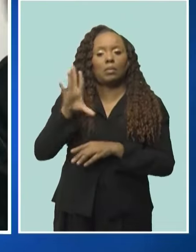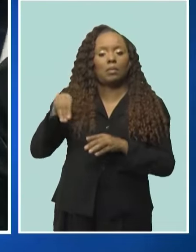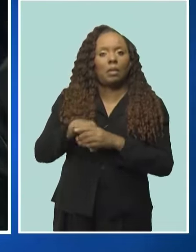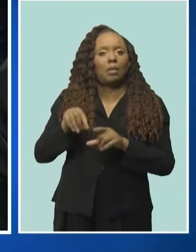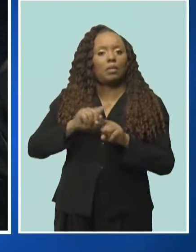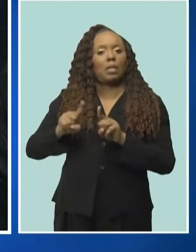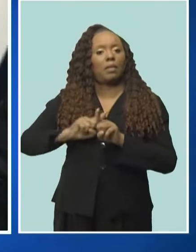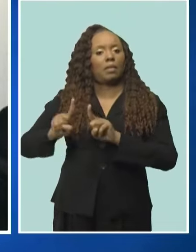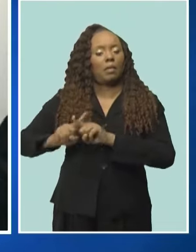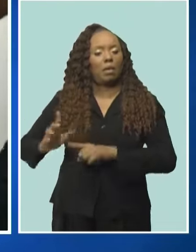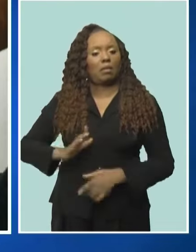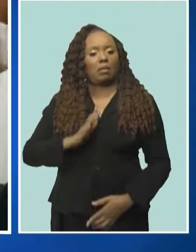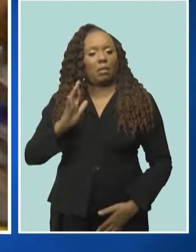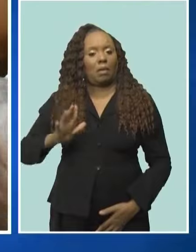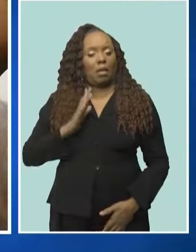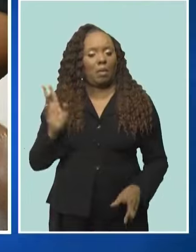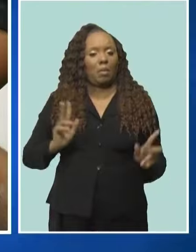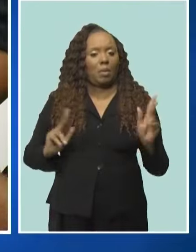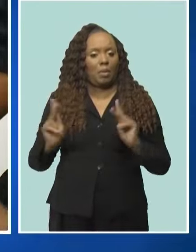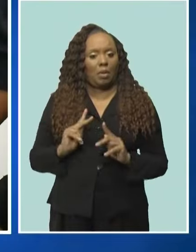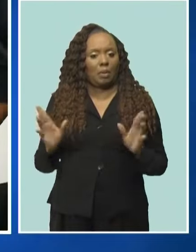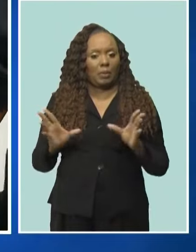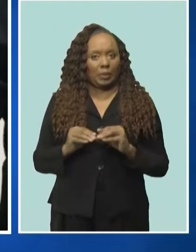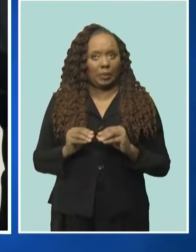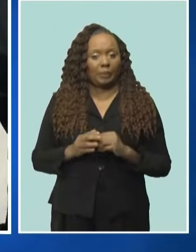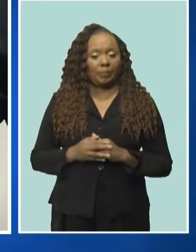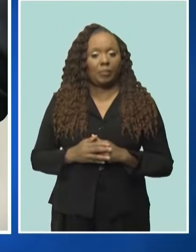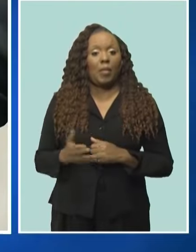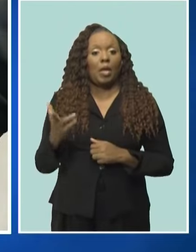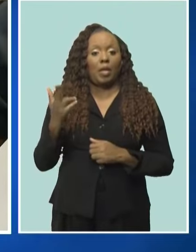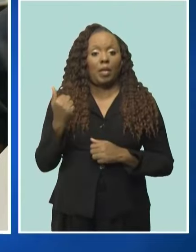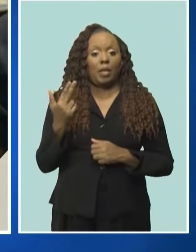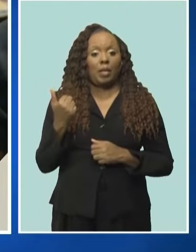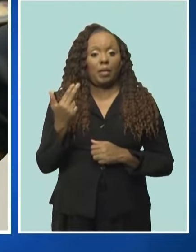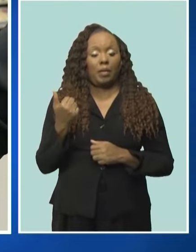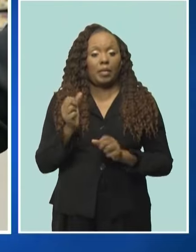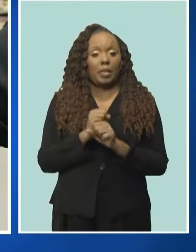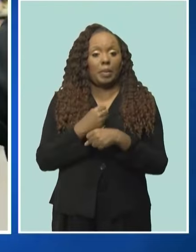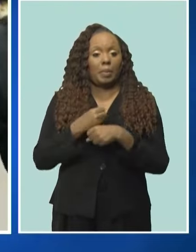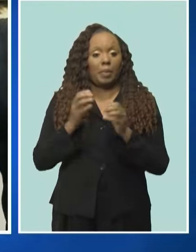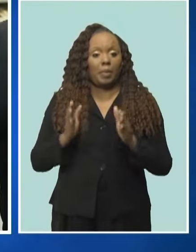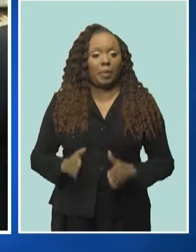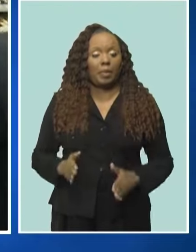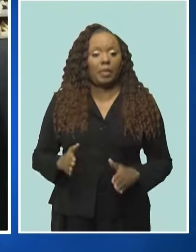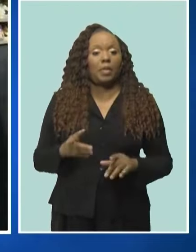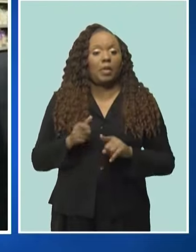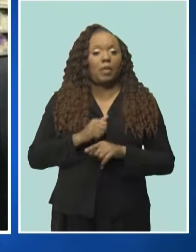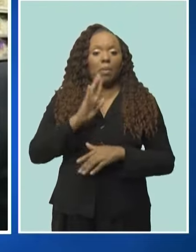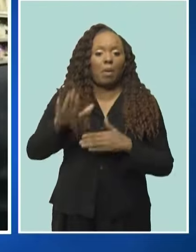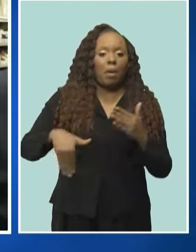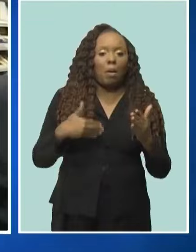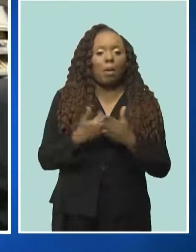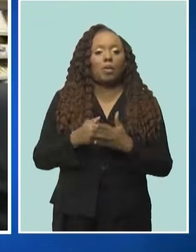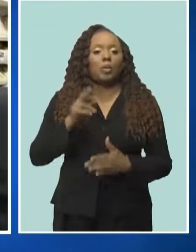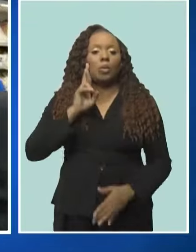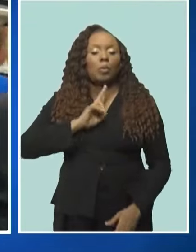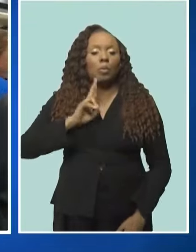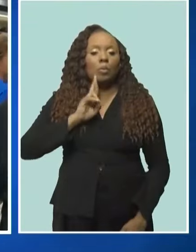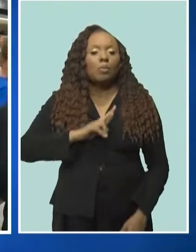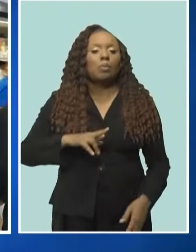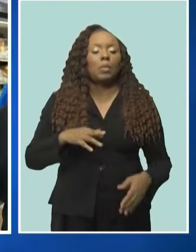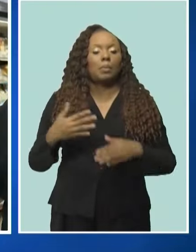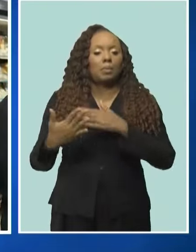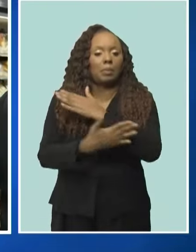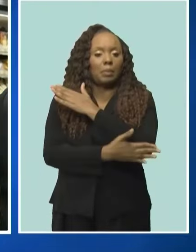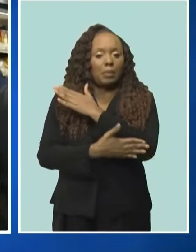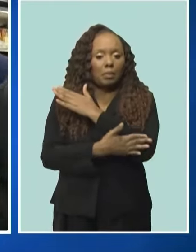proceedings. 13 producers in the West Indies Rum and Spirits Producers Association from nearly all the rum-producing CARICOM member states